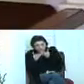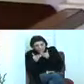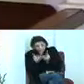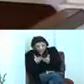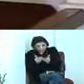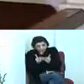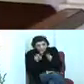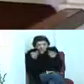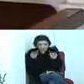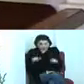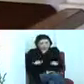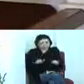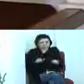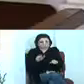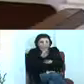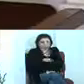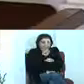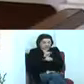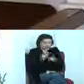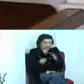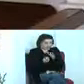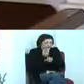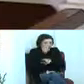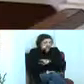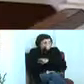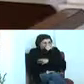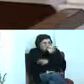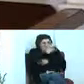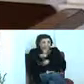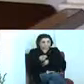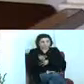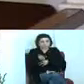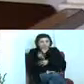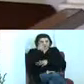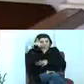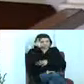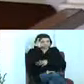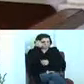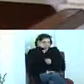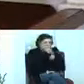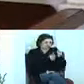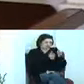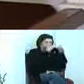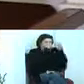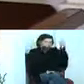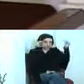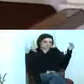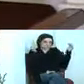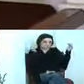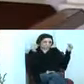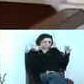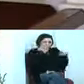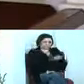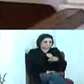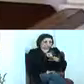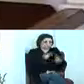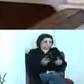task, growing in wisdom and understanding. Every level in